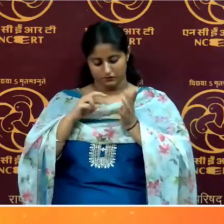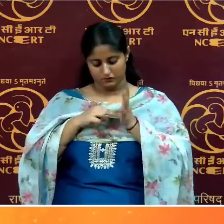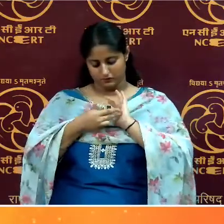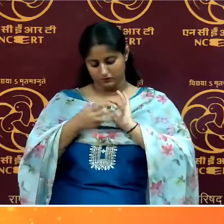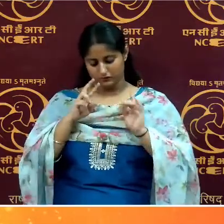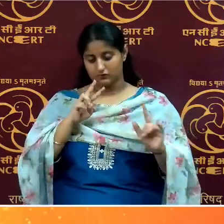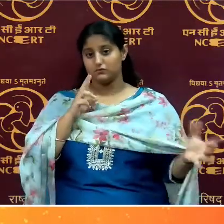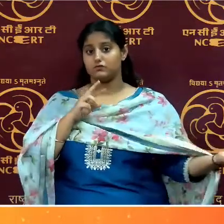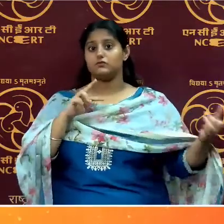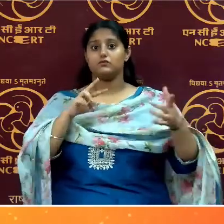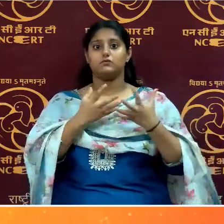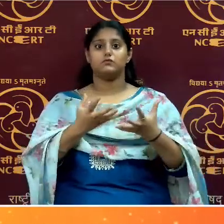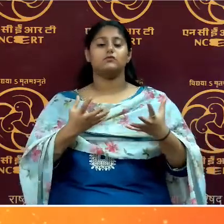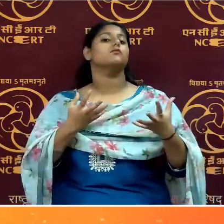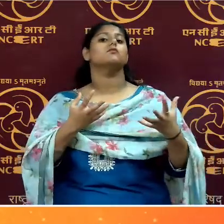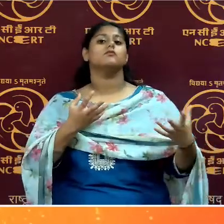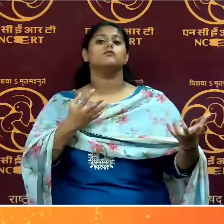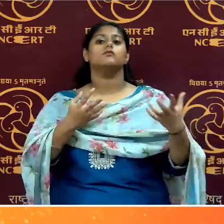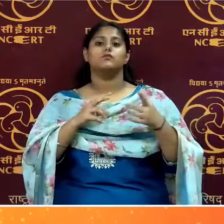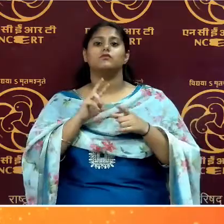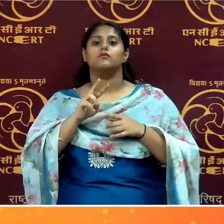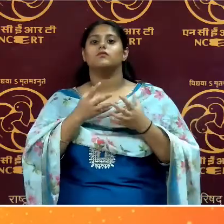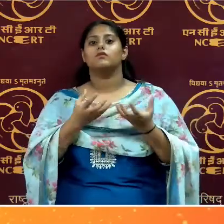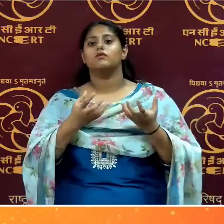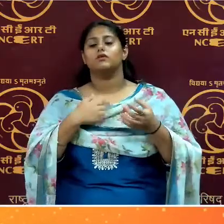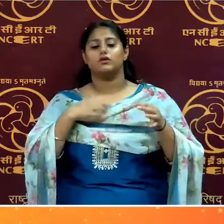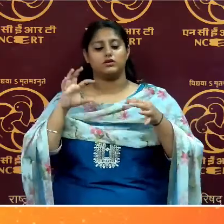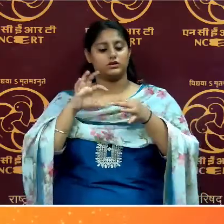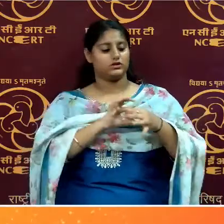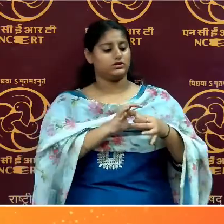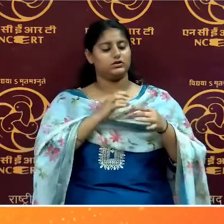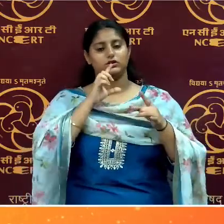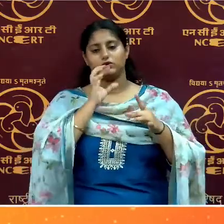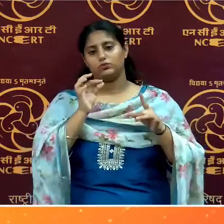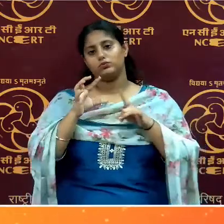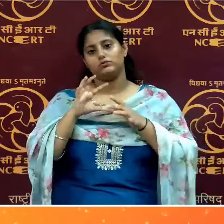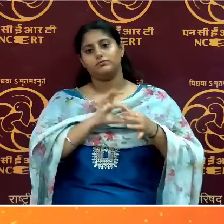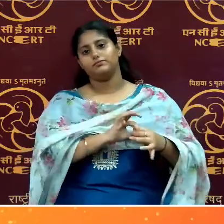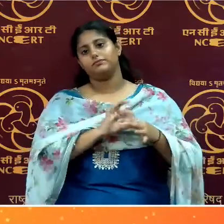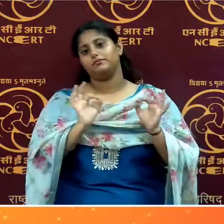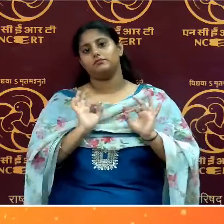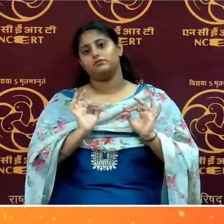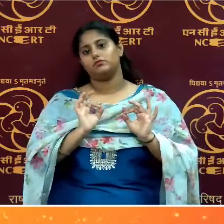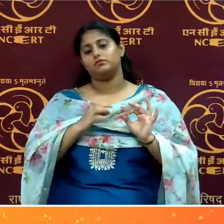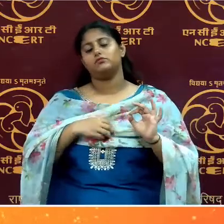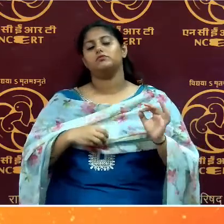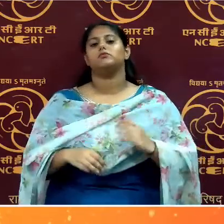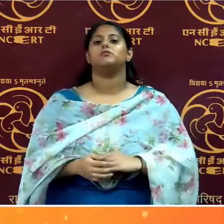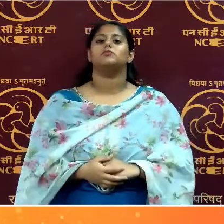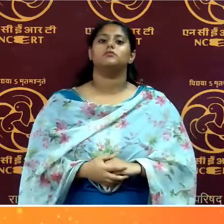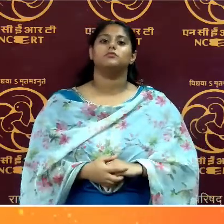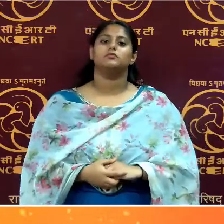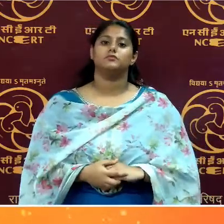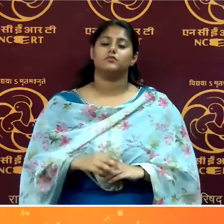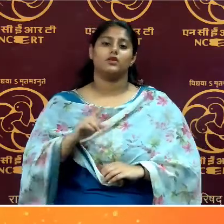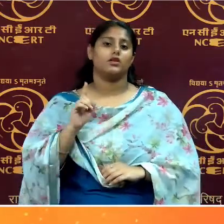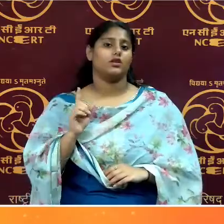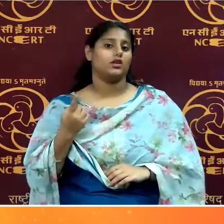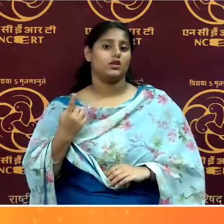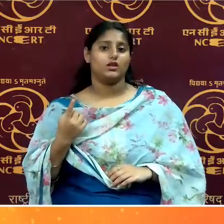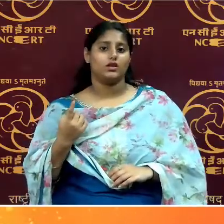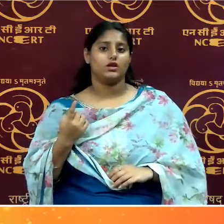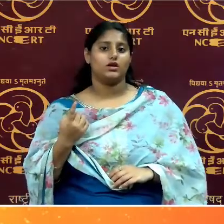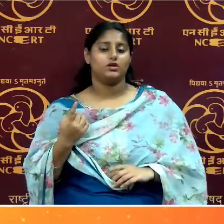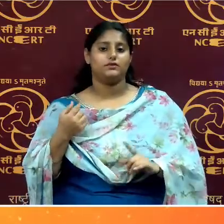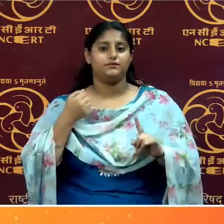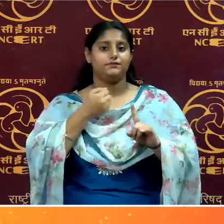the force is acting, those two bodies are not in physical contact with each other. Okay. Okay. So, the first force, that